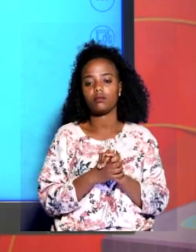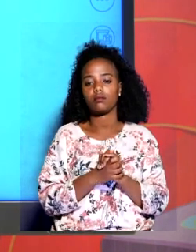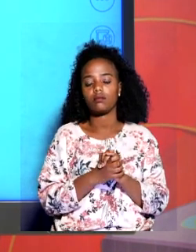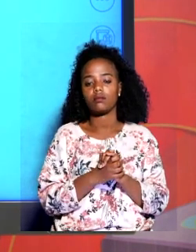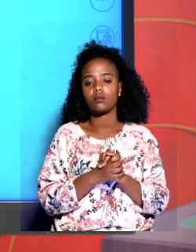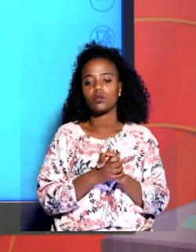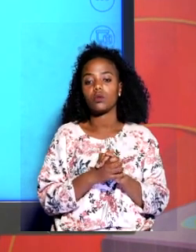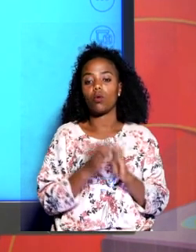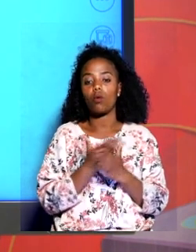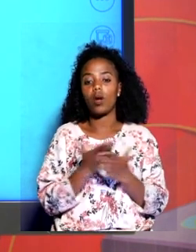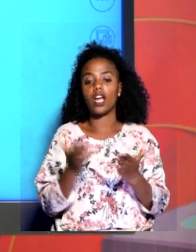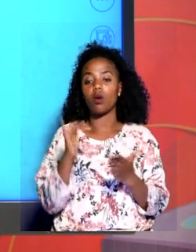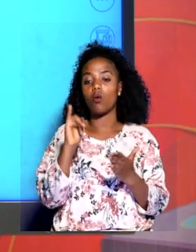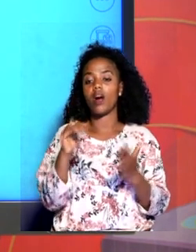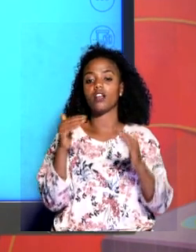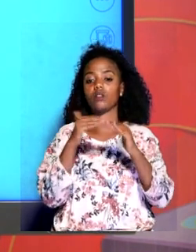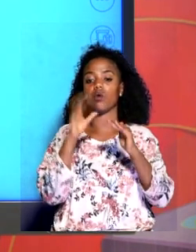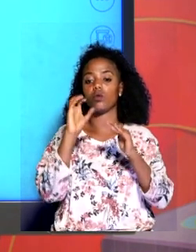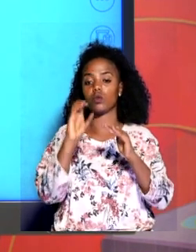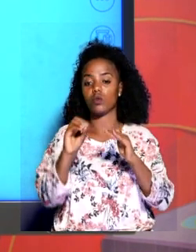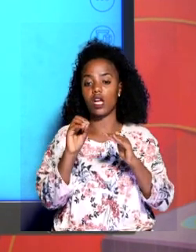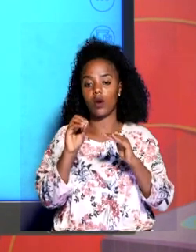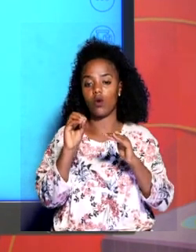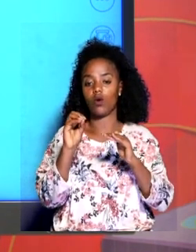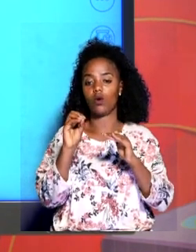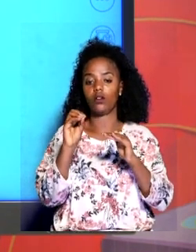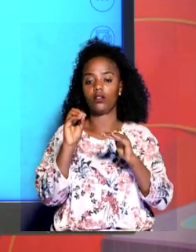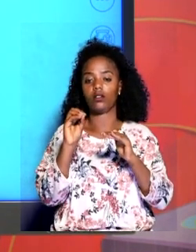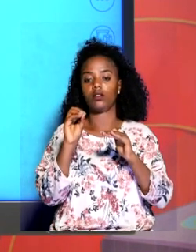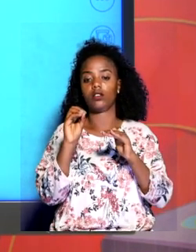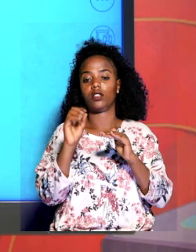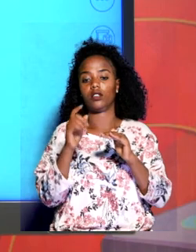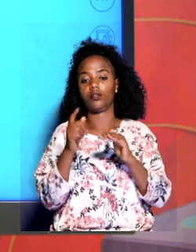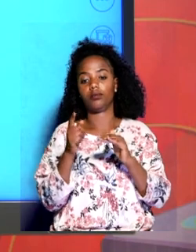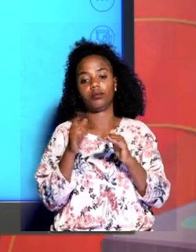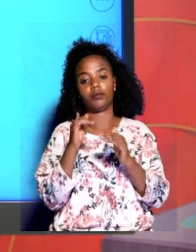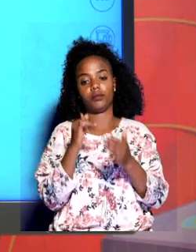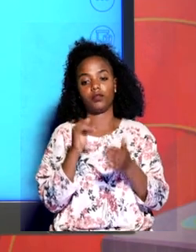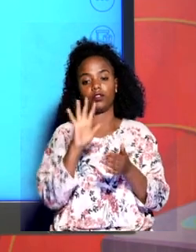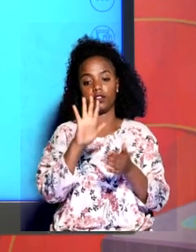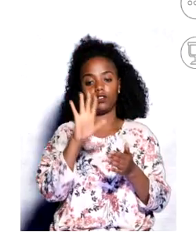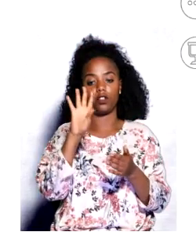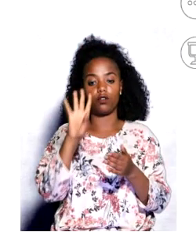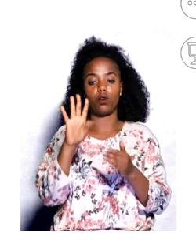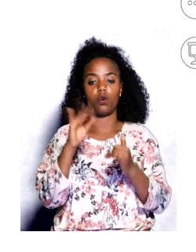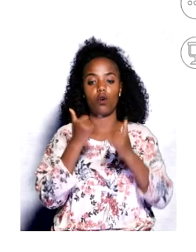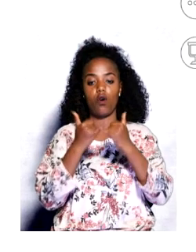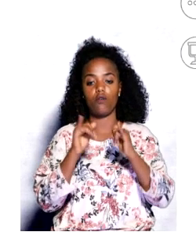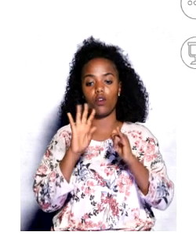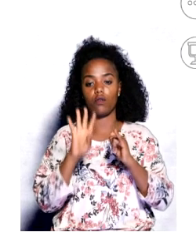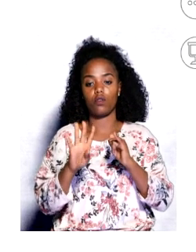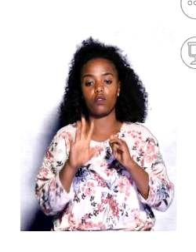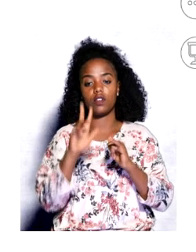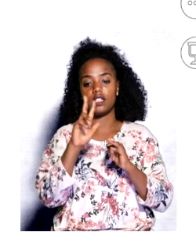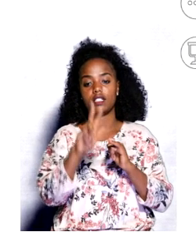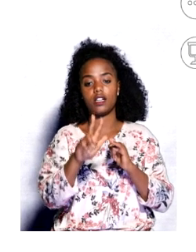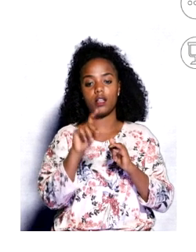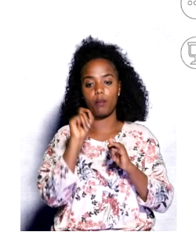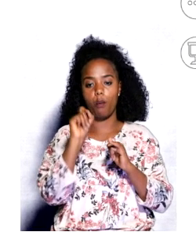Okay, when y is 0, this will be, it is 54 over 4,